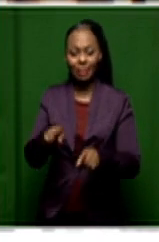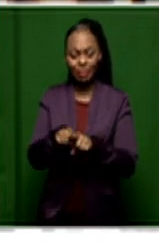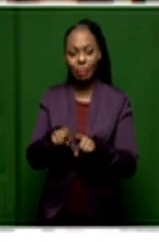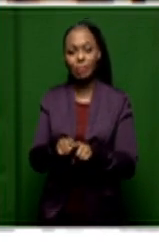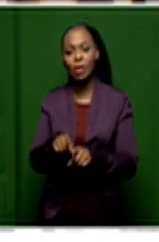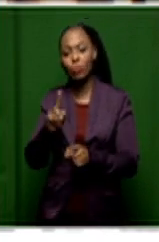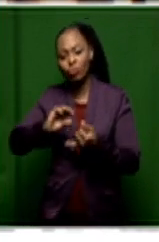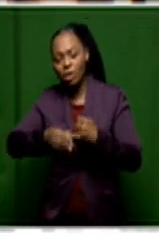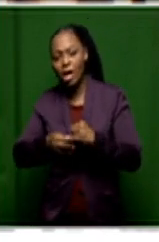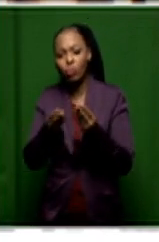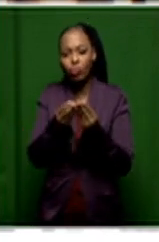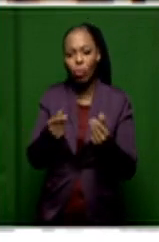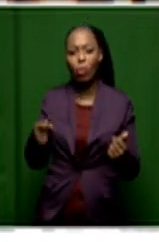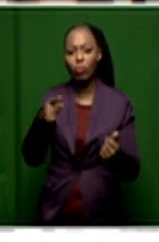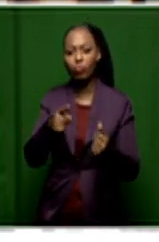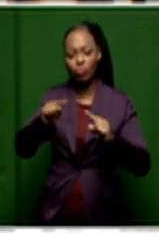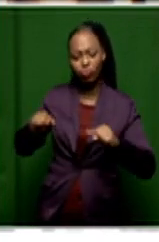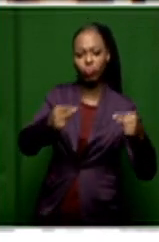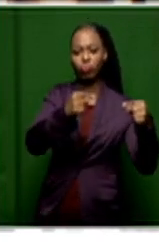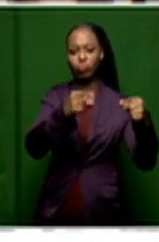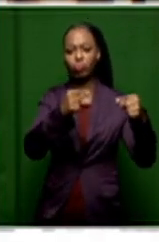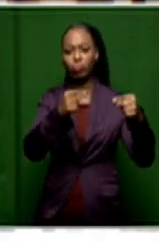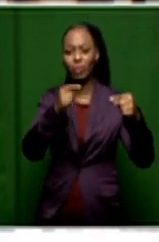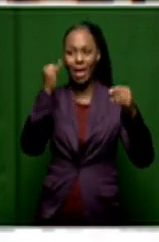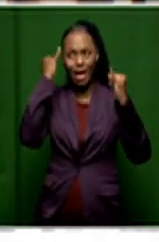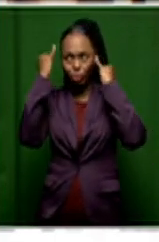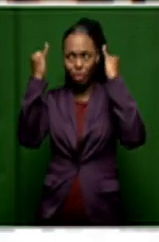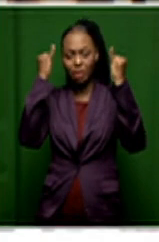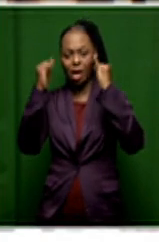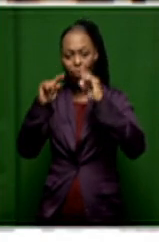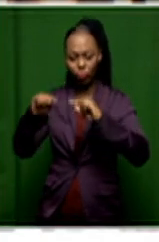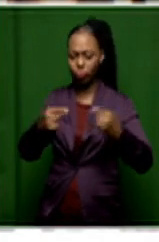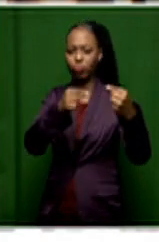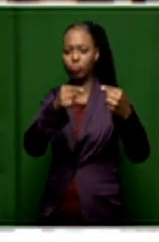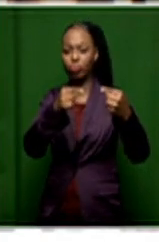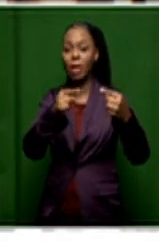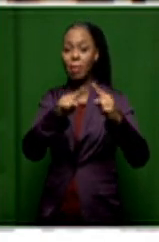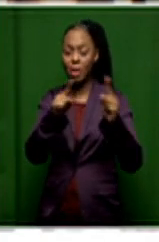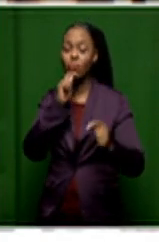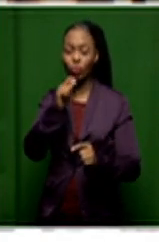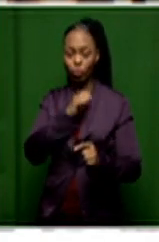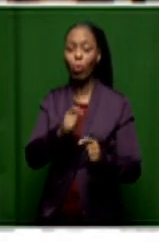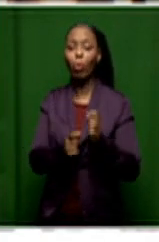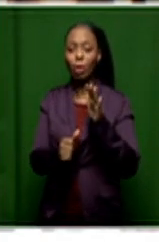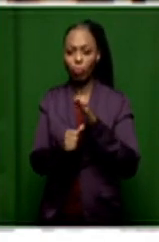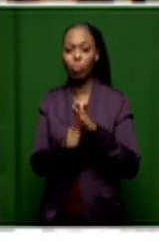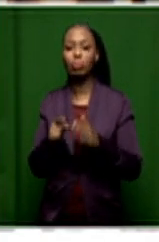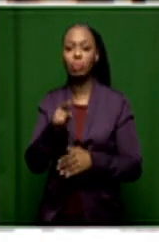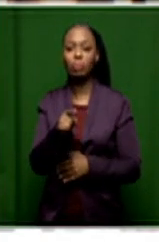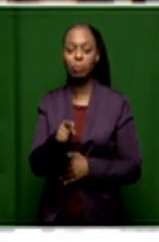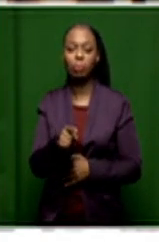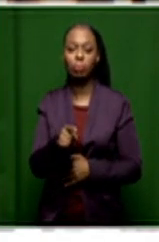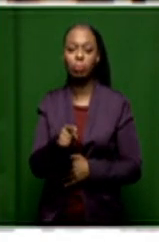those battles, ideological battles, that are absolutely critical. And then a very fundamental